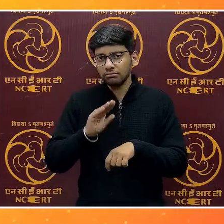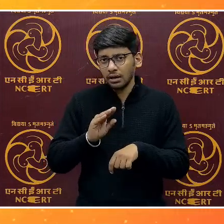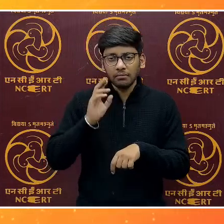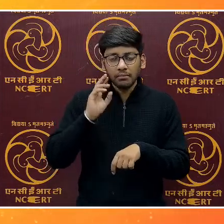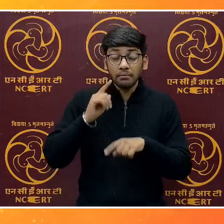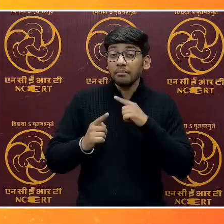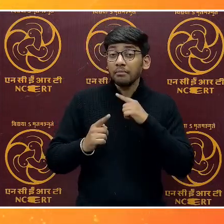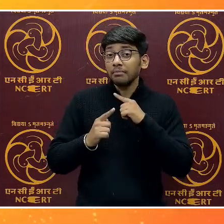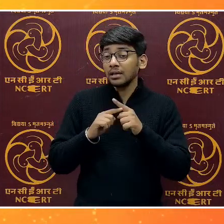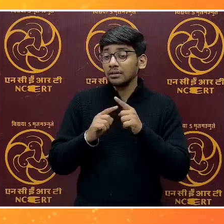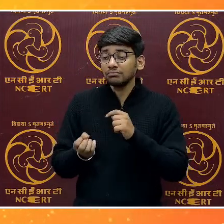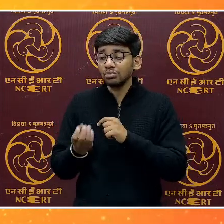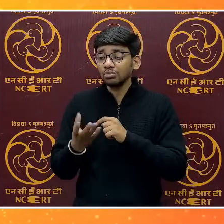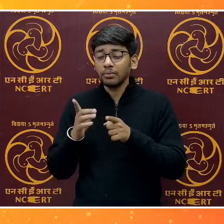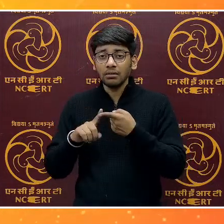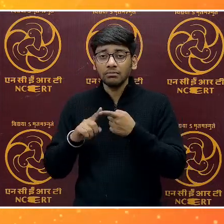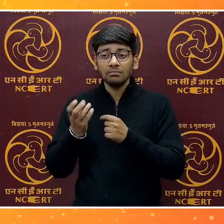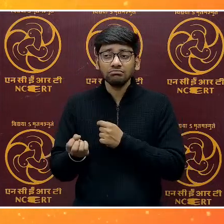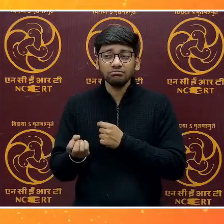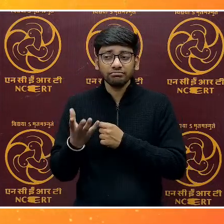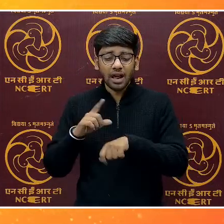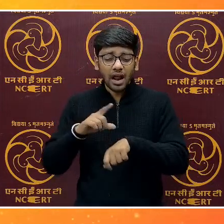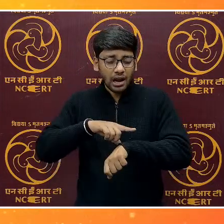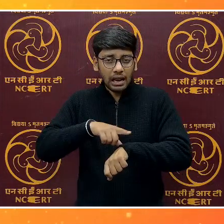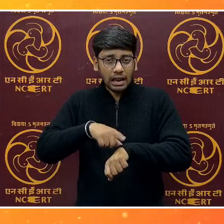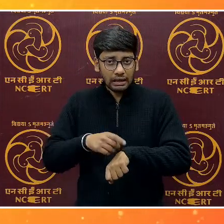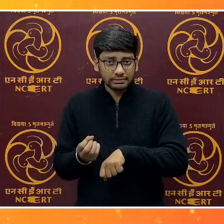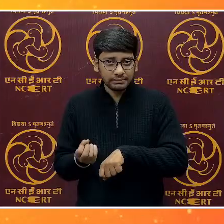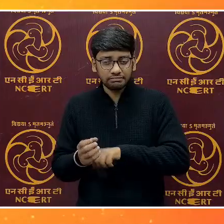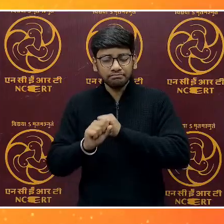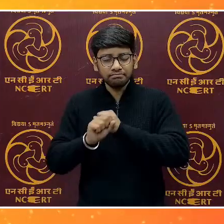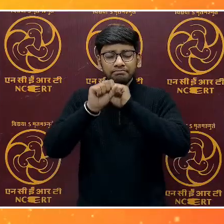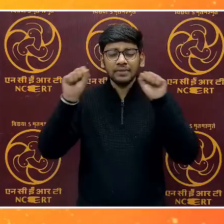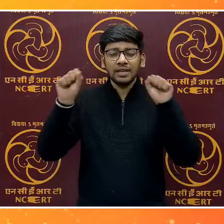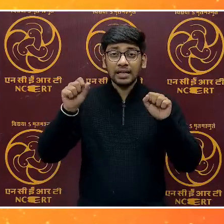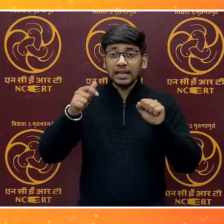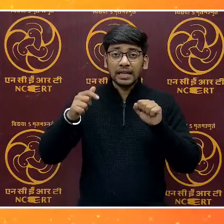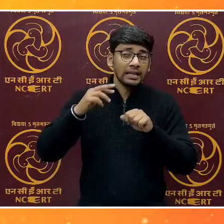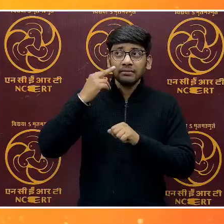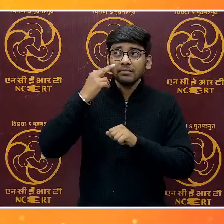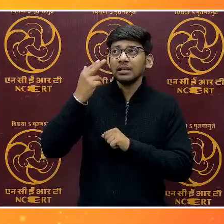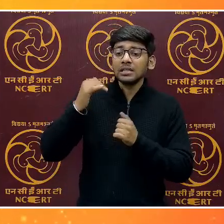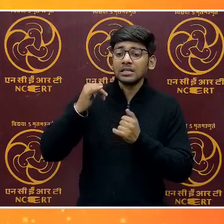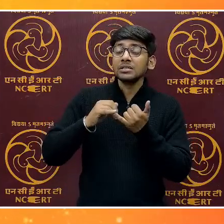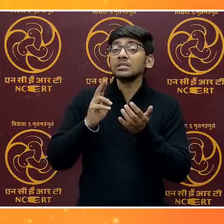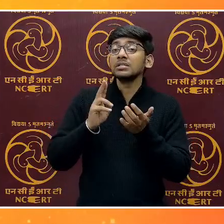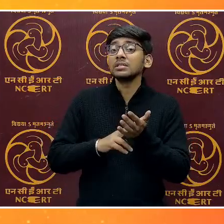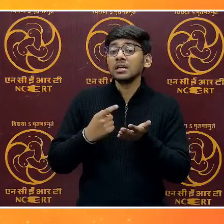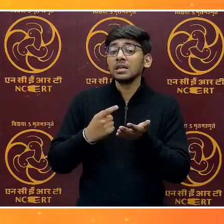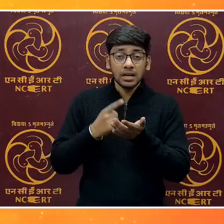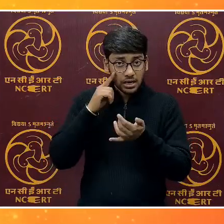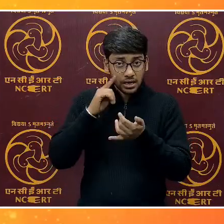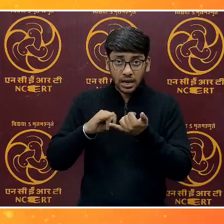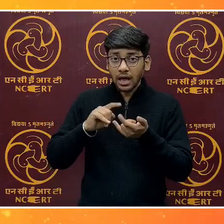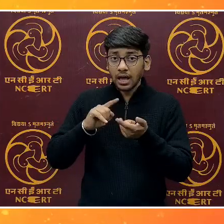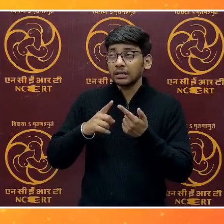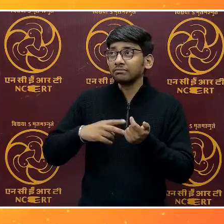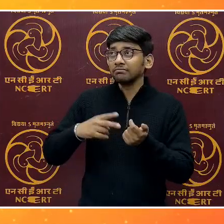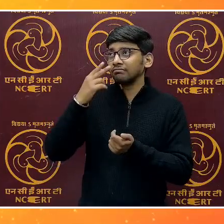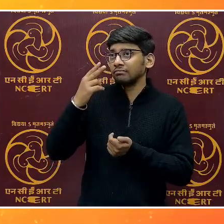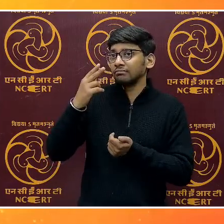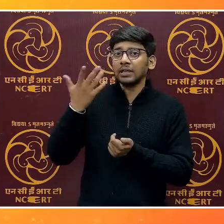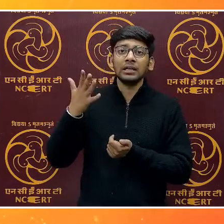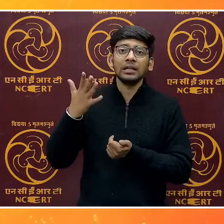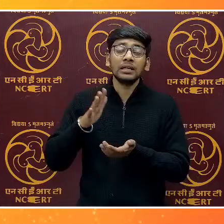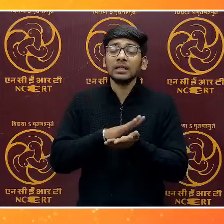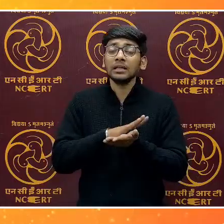health. And especially our young learners, you need to rise early, wake up early and see the sunrise. Right, absolutely. So here I